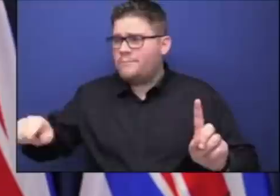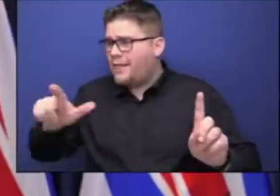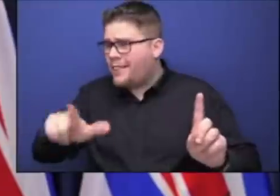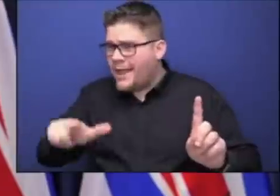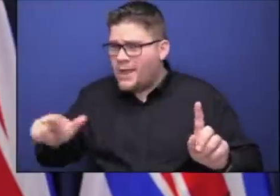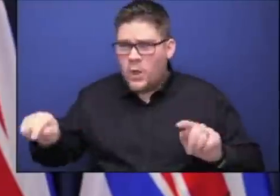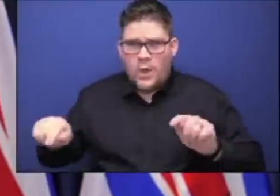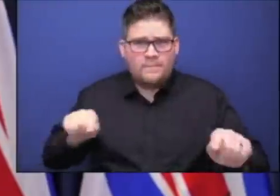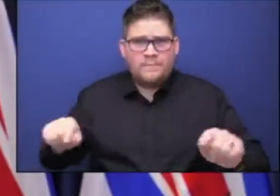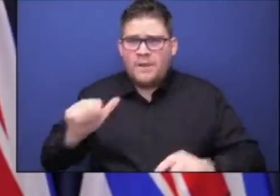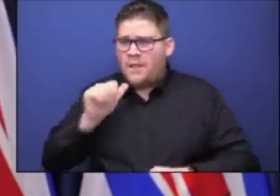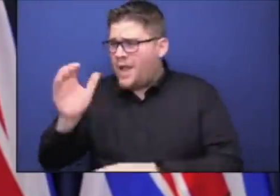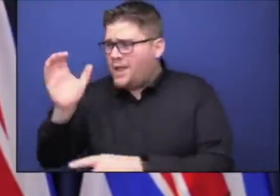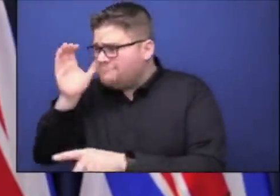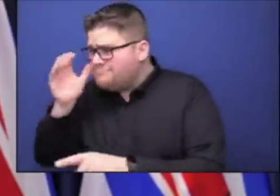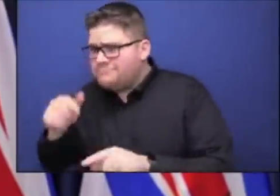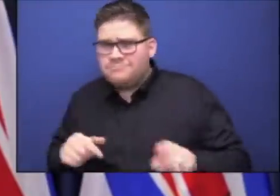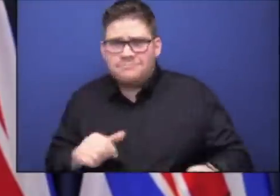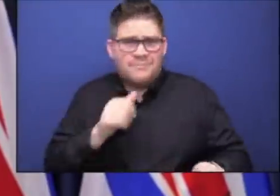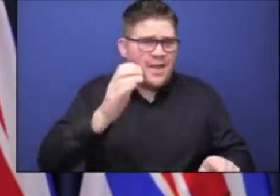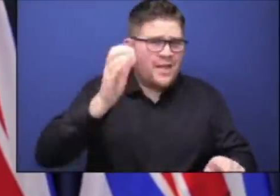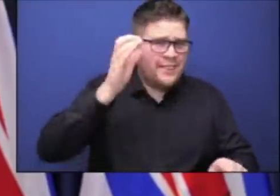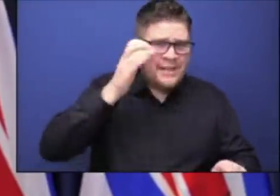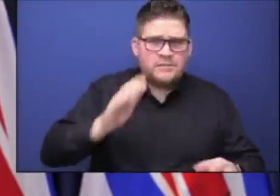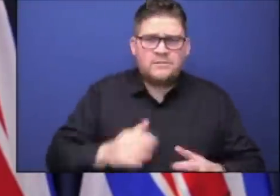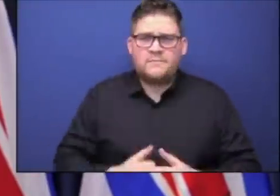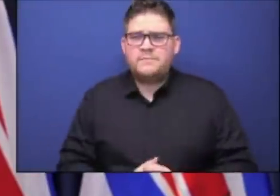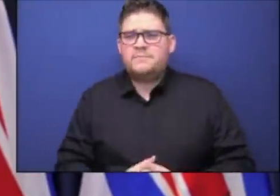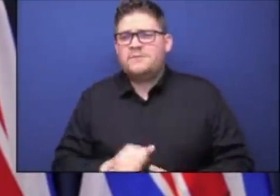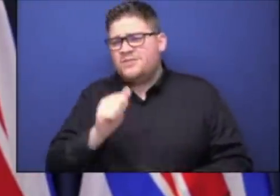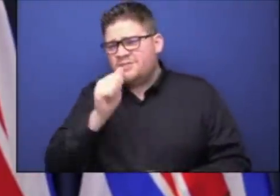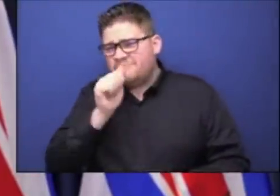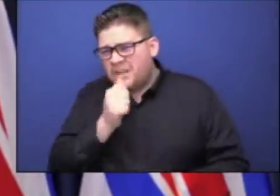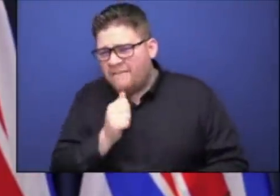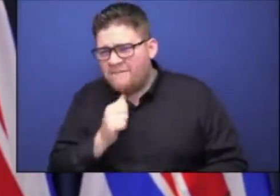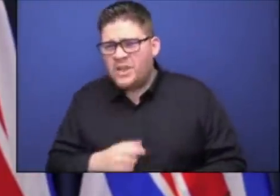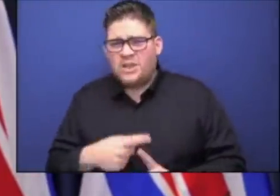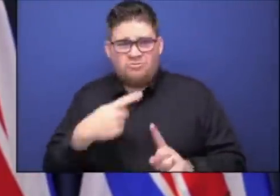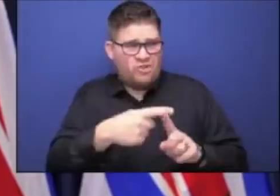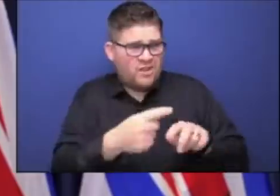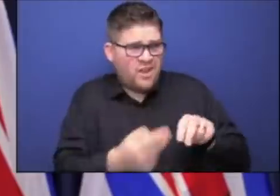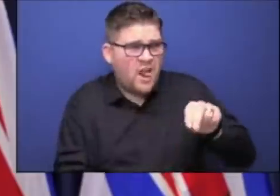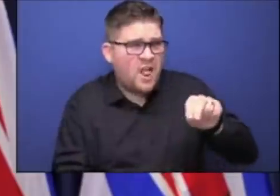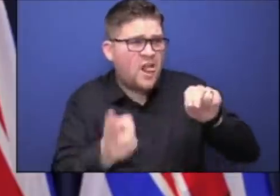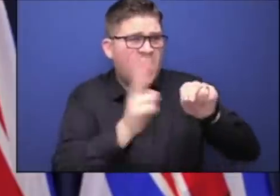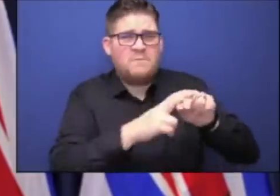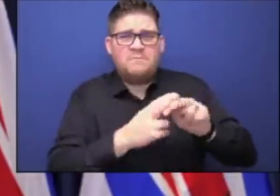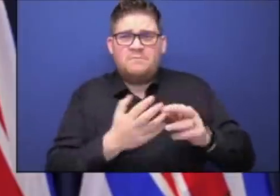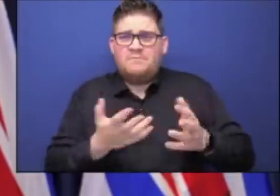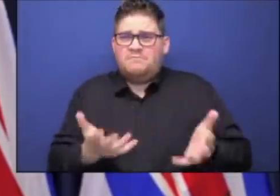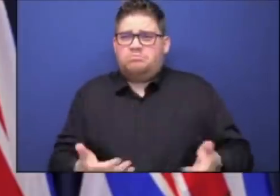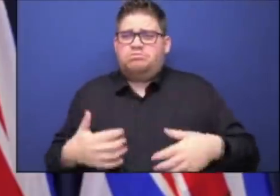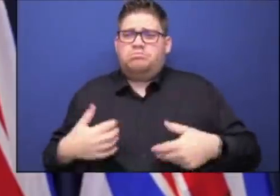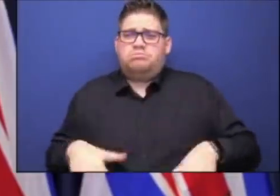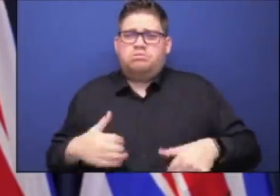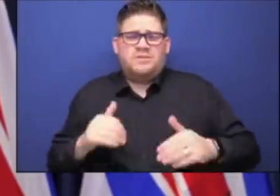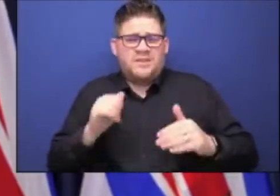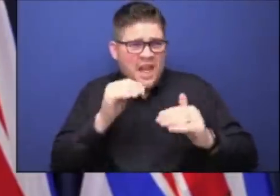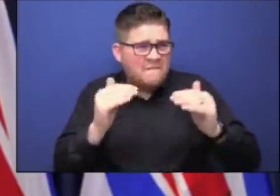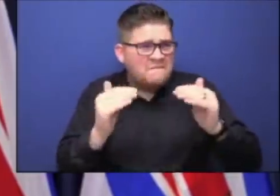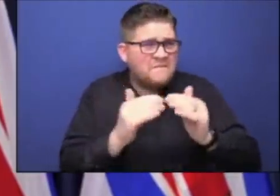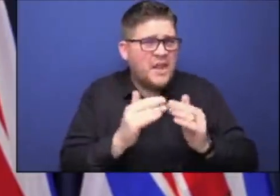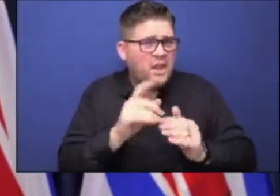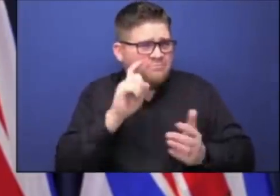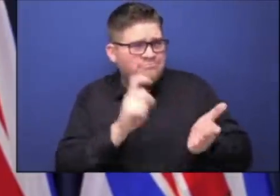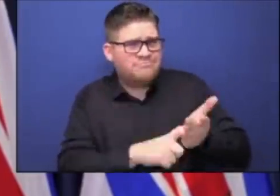unfair rules, no enforcement, and a real lack of fairness. We know renters are struggling, but we know that these changes will